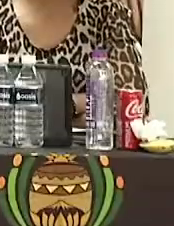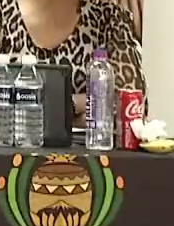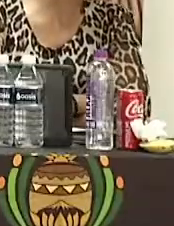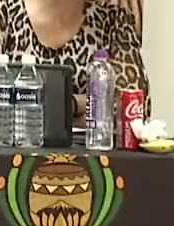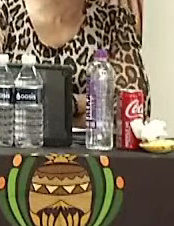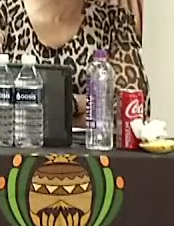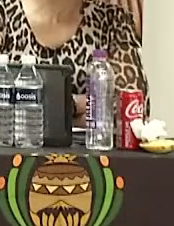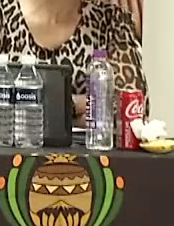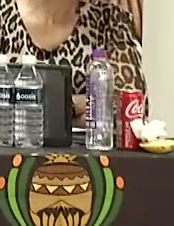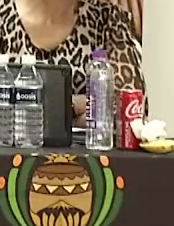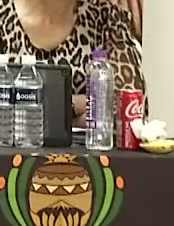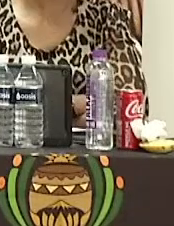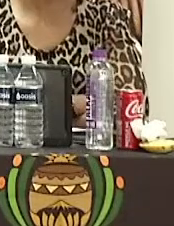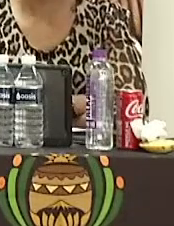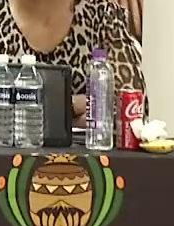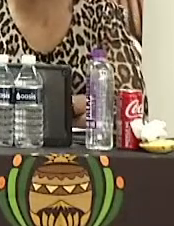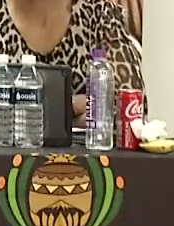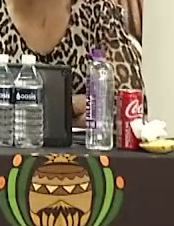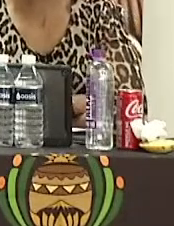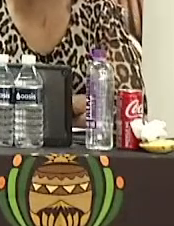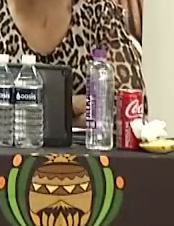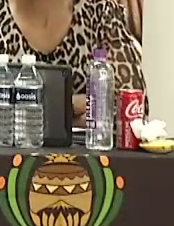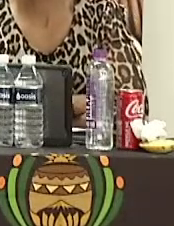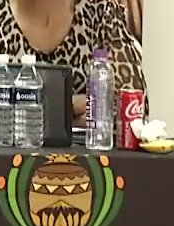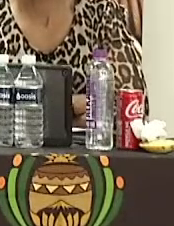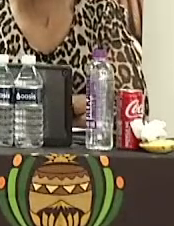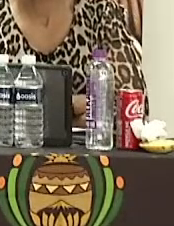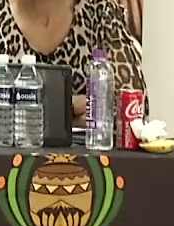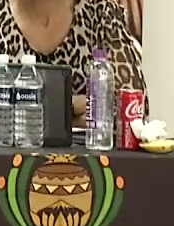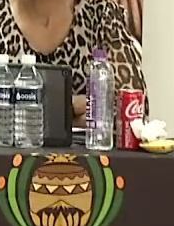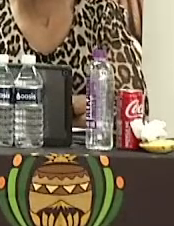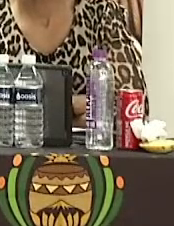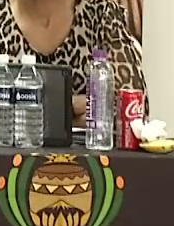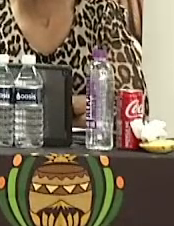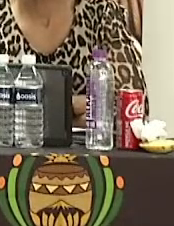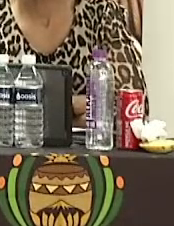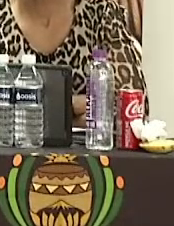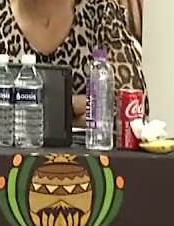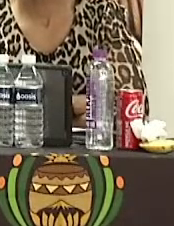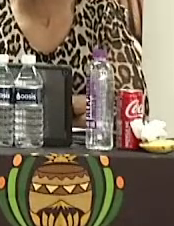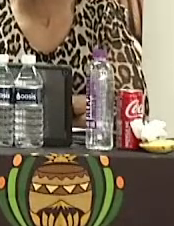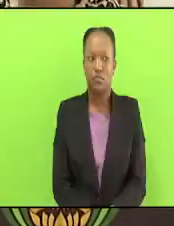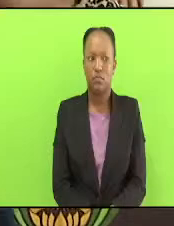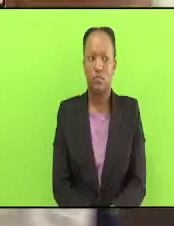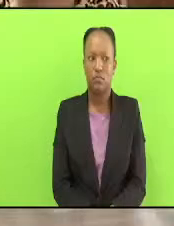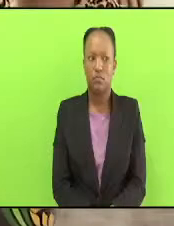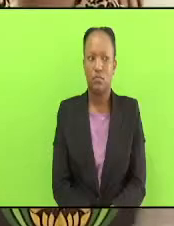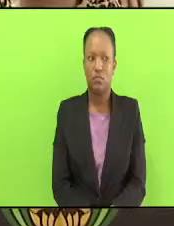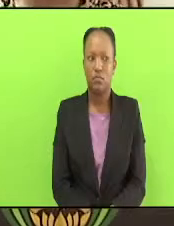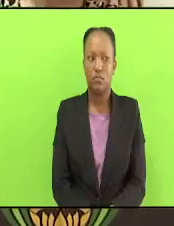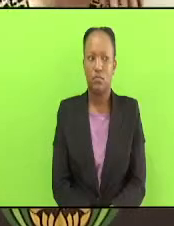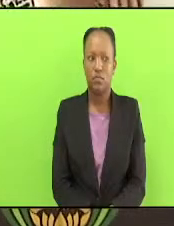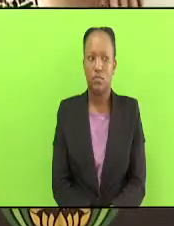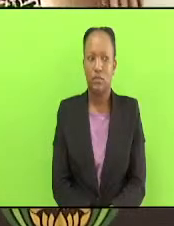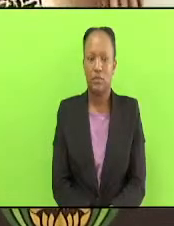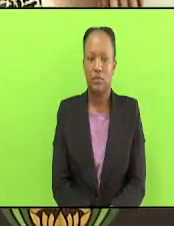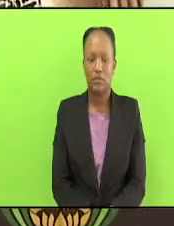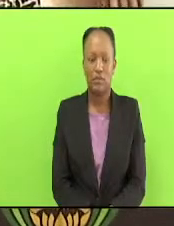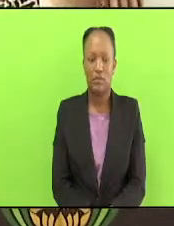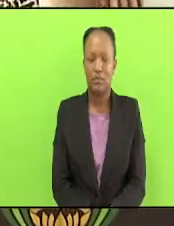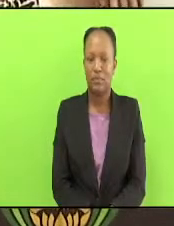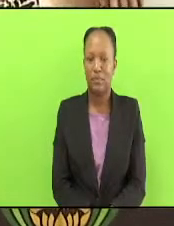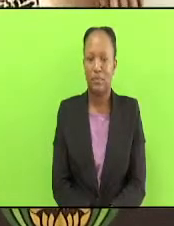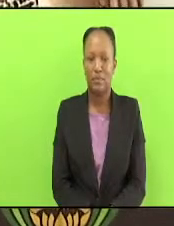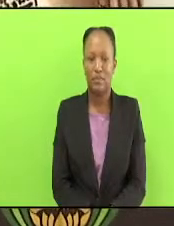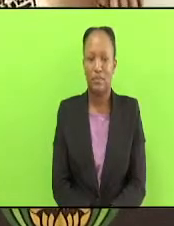Okay, let's take a last round. Bagaetsho a re tseng karolo e nngwe gape, setlhopha se sengwe gape. Either on the